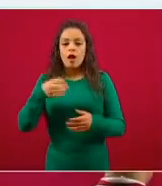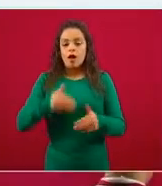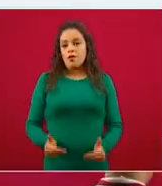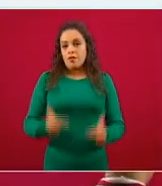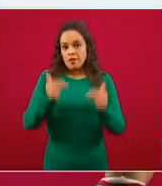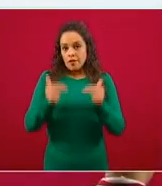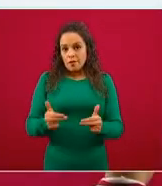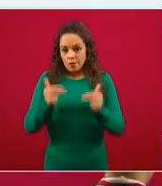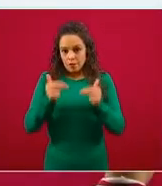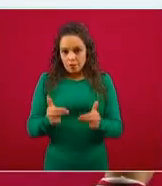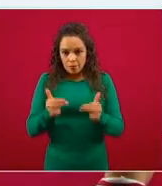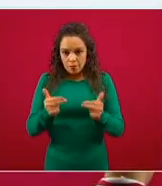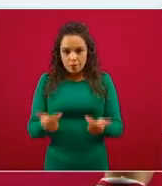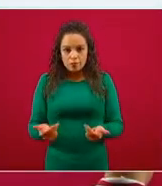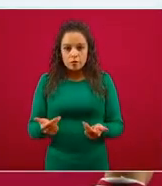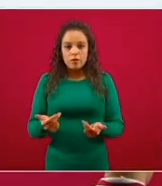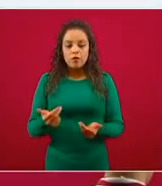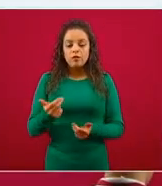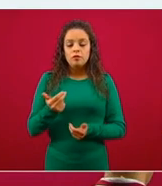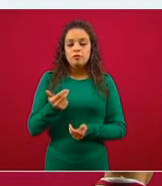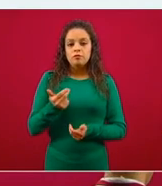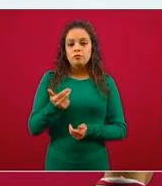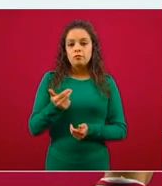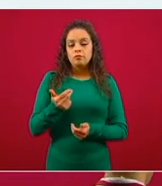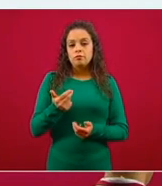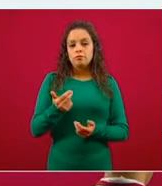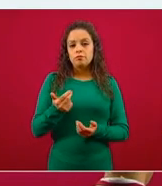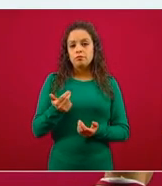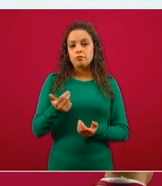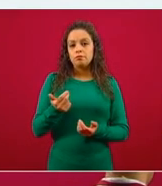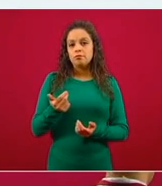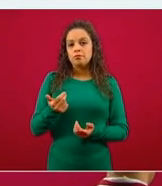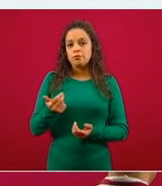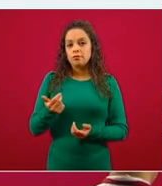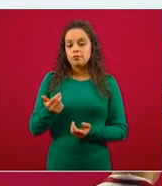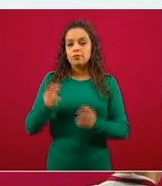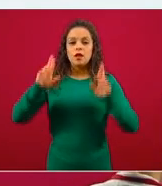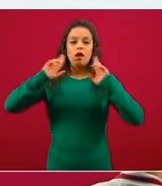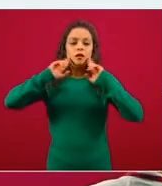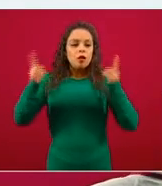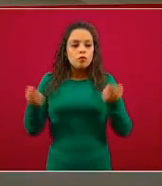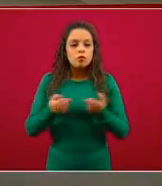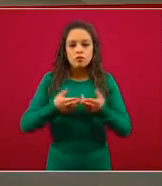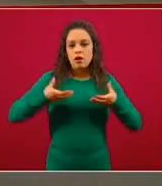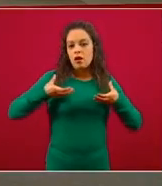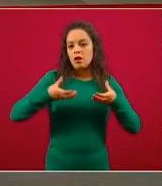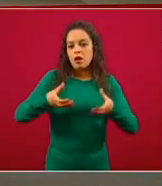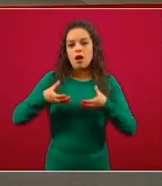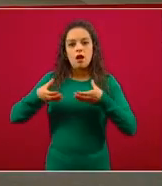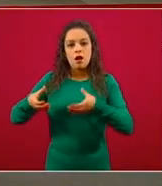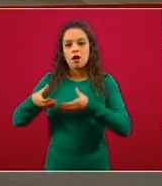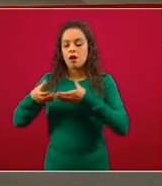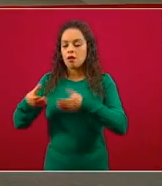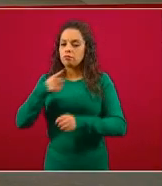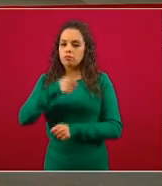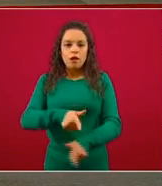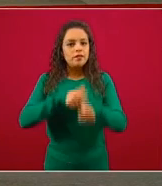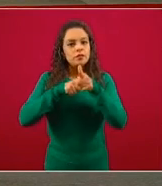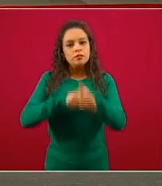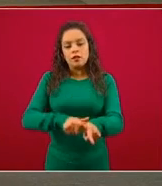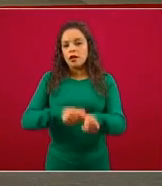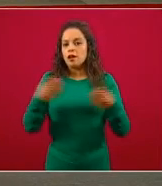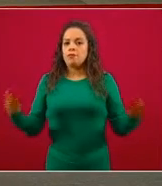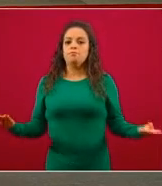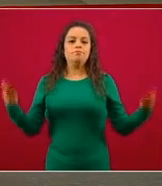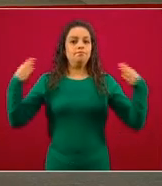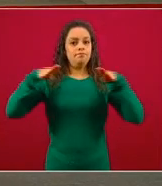school activities, of work activities in non-essential sectors for the economy, and the limitations to public